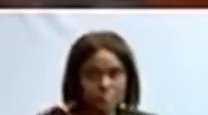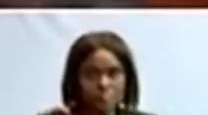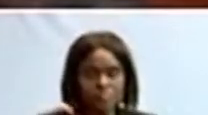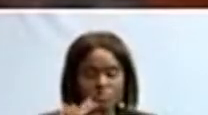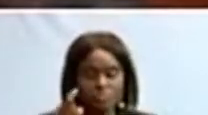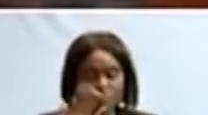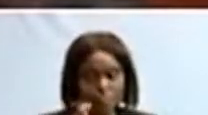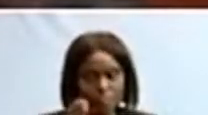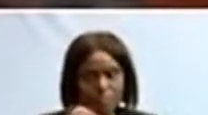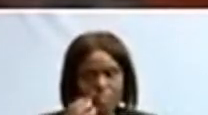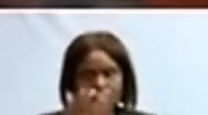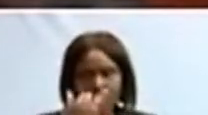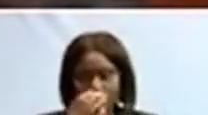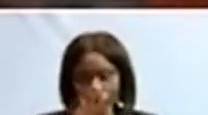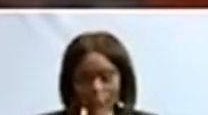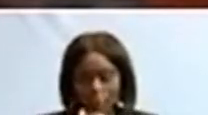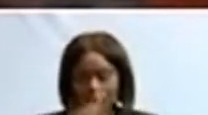the